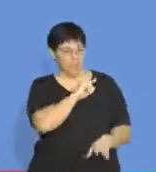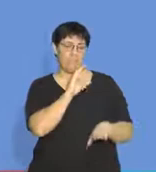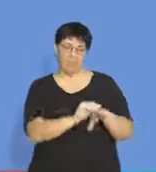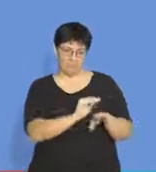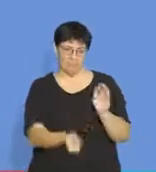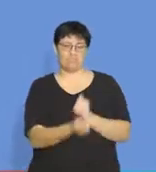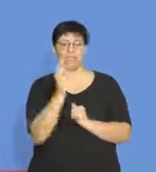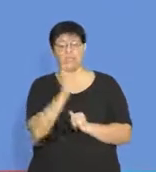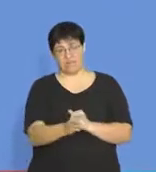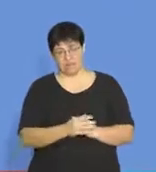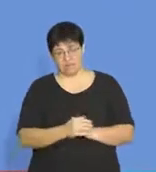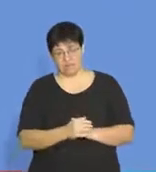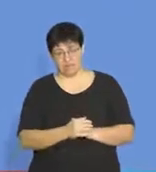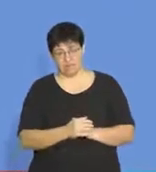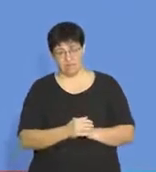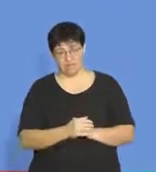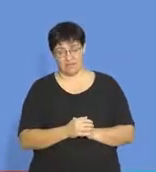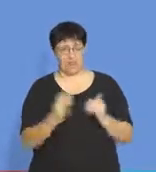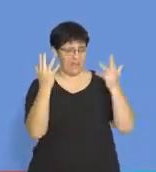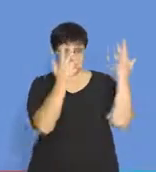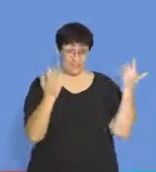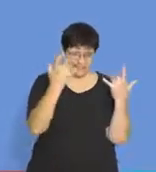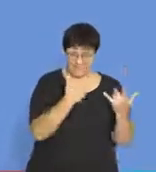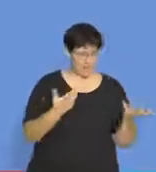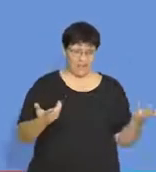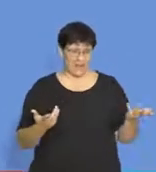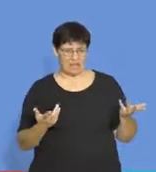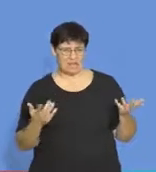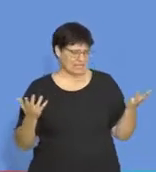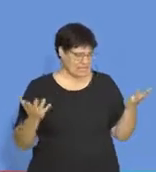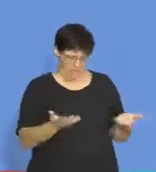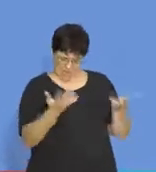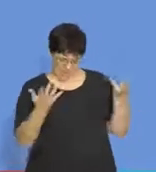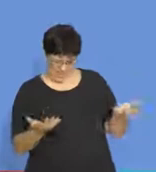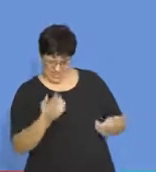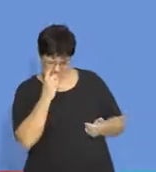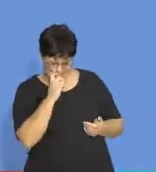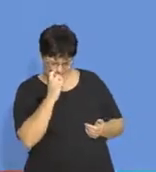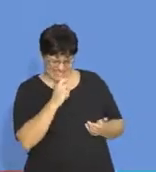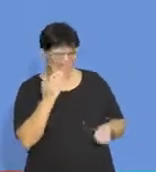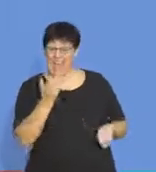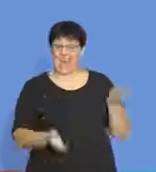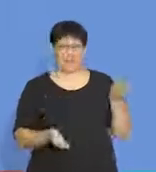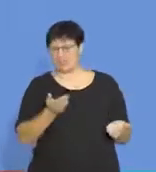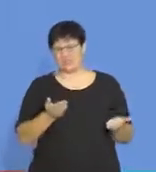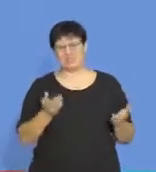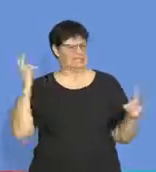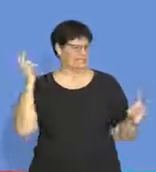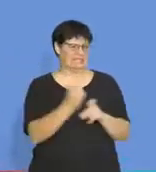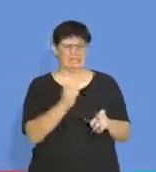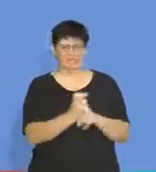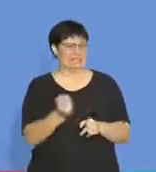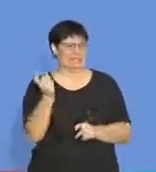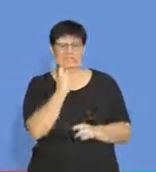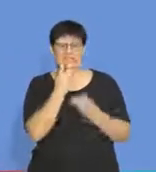give you a problem to solve it. You are going to start your calculations and all, but there will be somewhere where you end up with an equation that